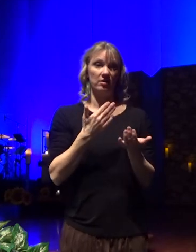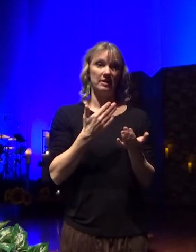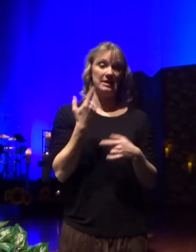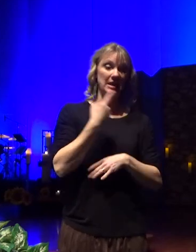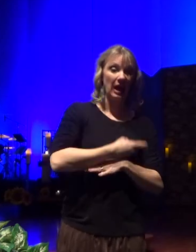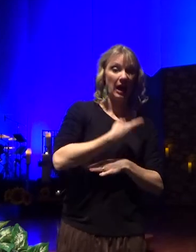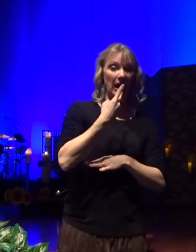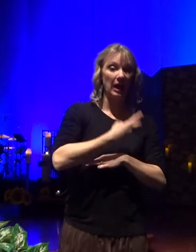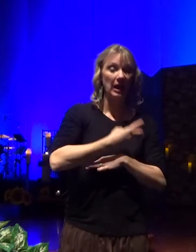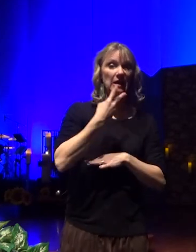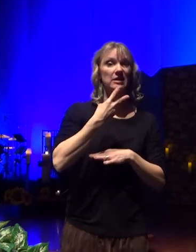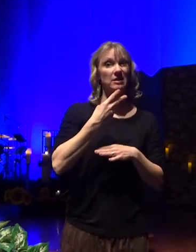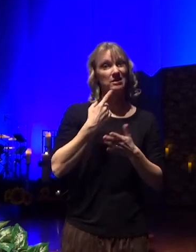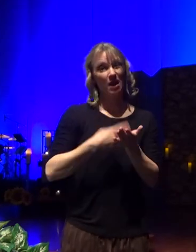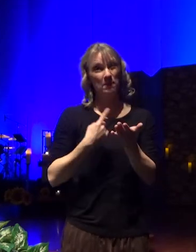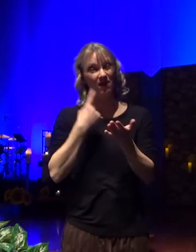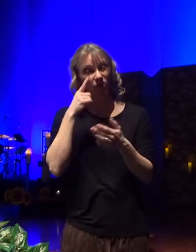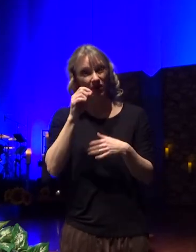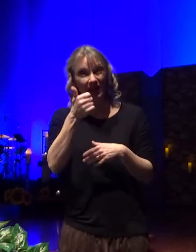but sometimes for decades.